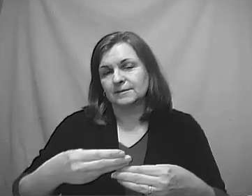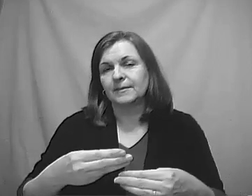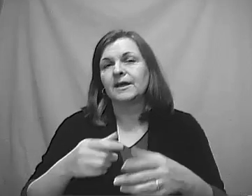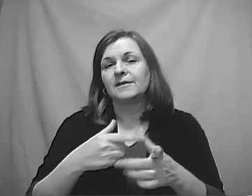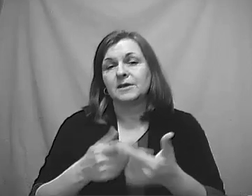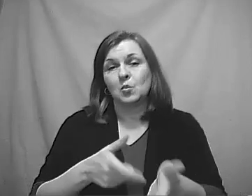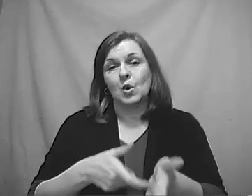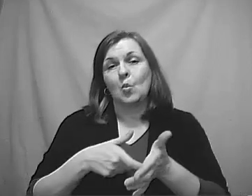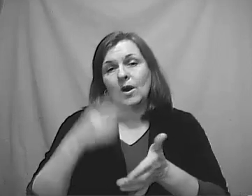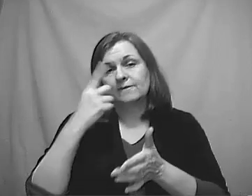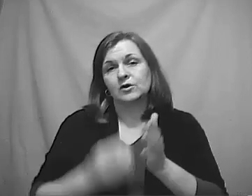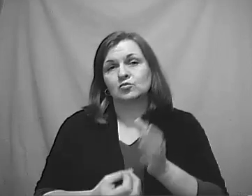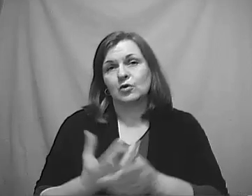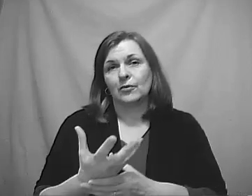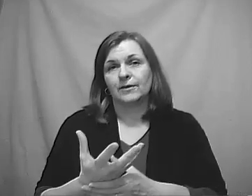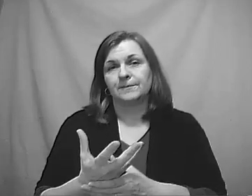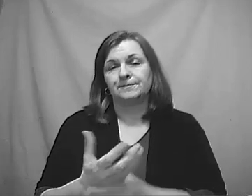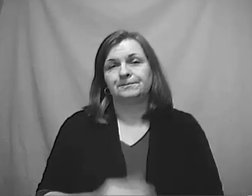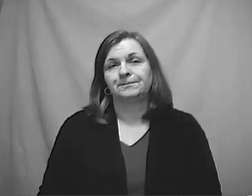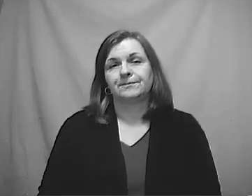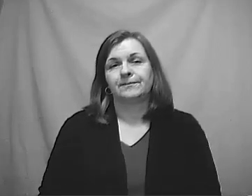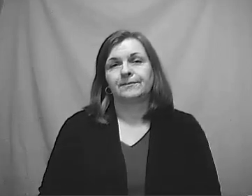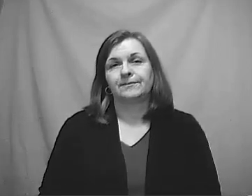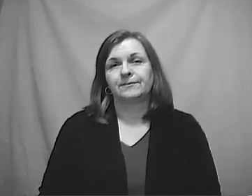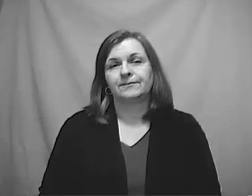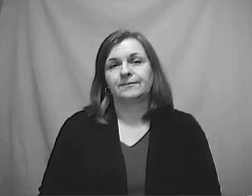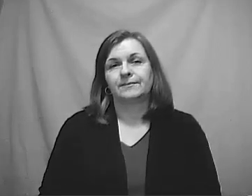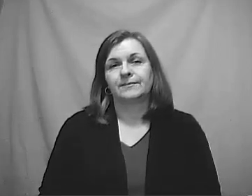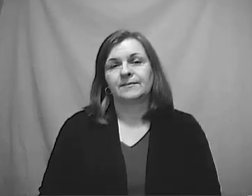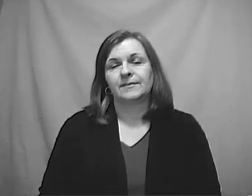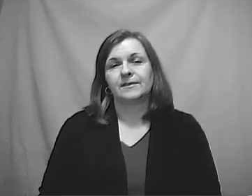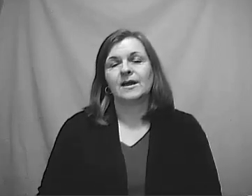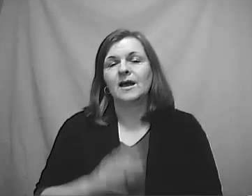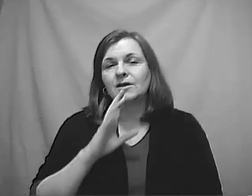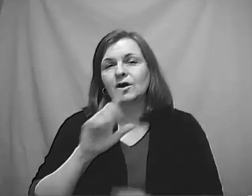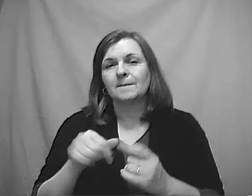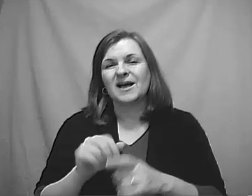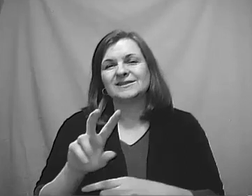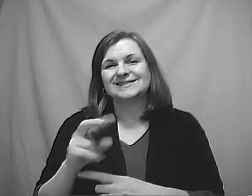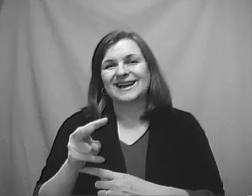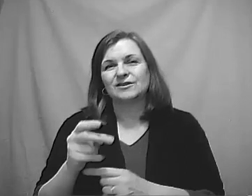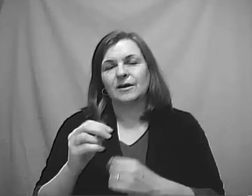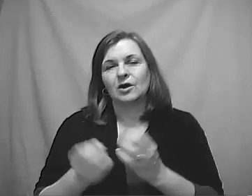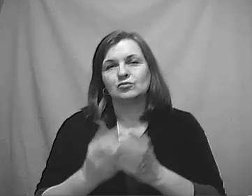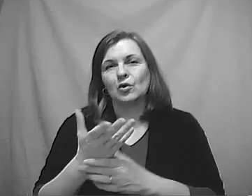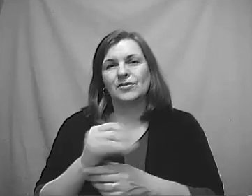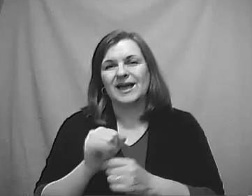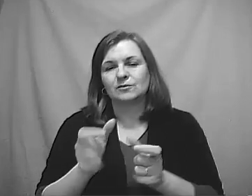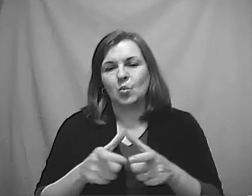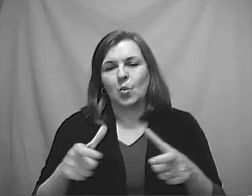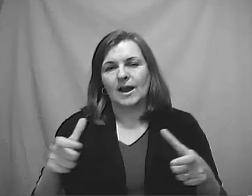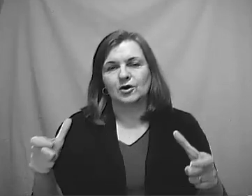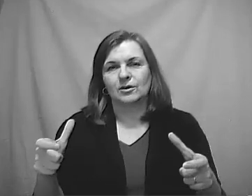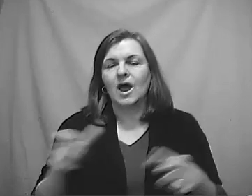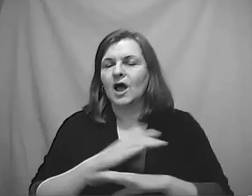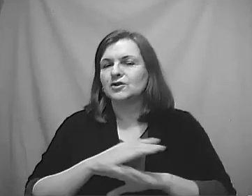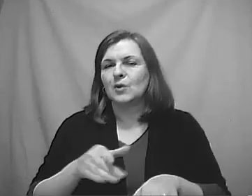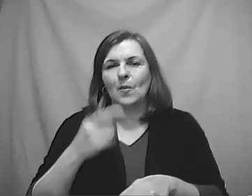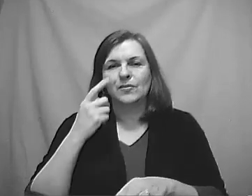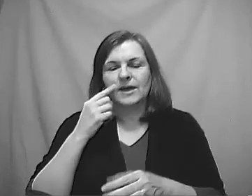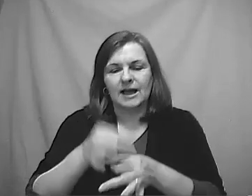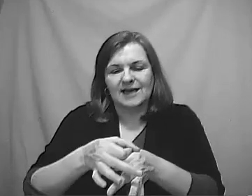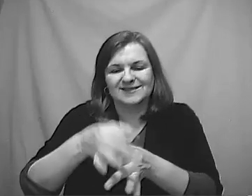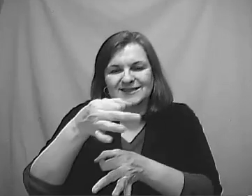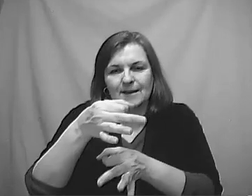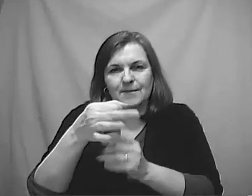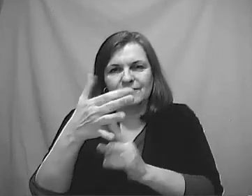metabolism. They're going to be required for growth. Now, when I say secondary growth is wider, don't think about